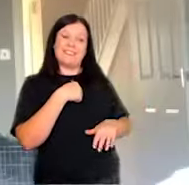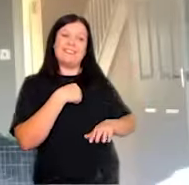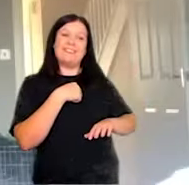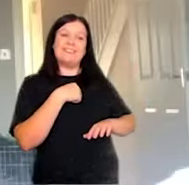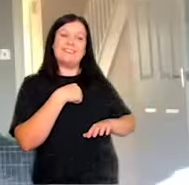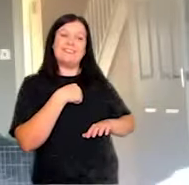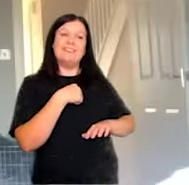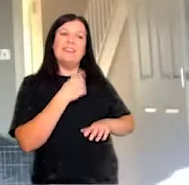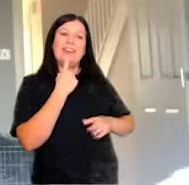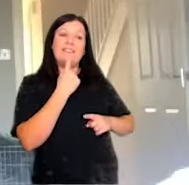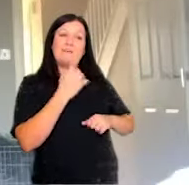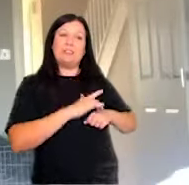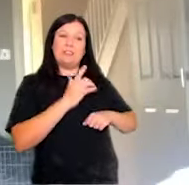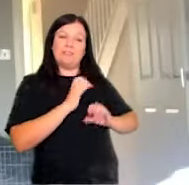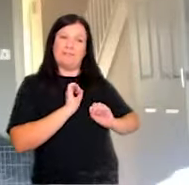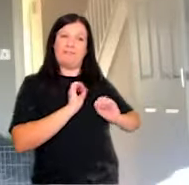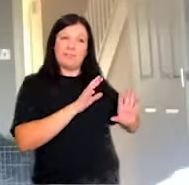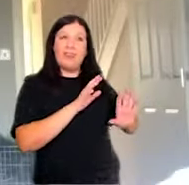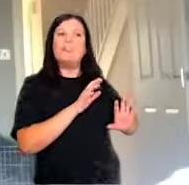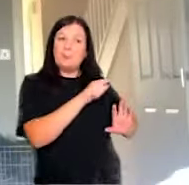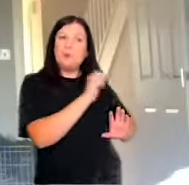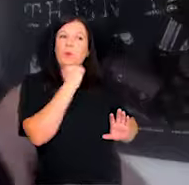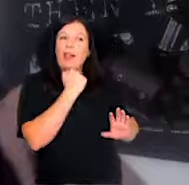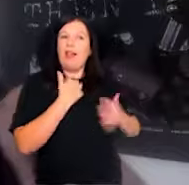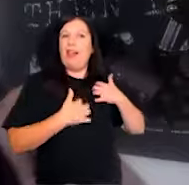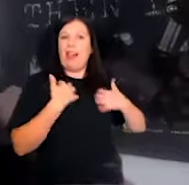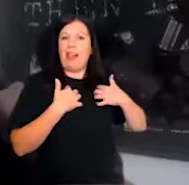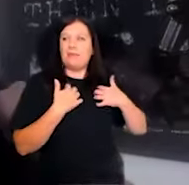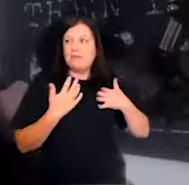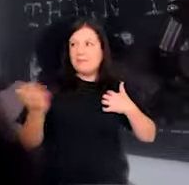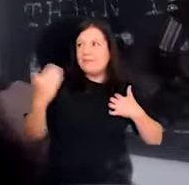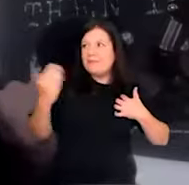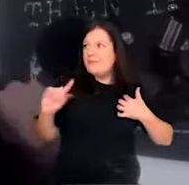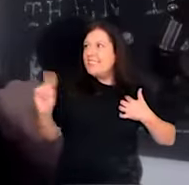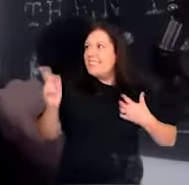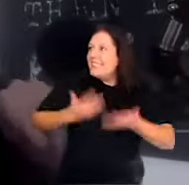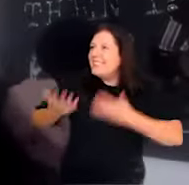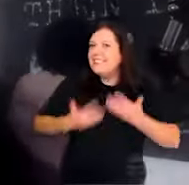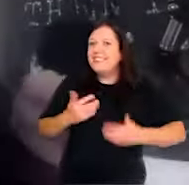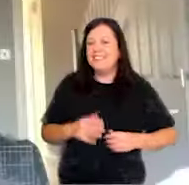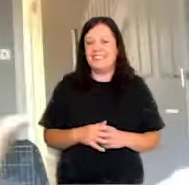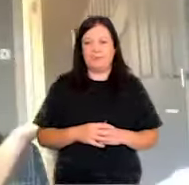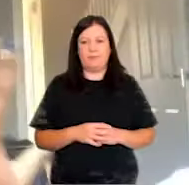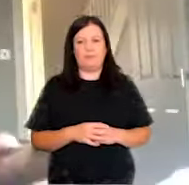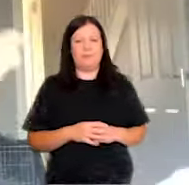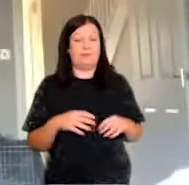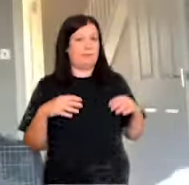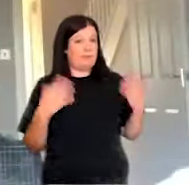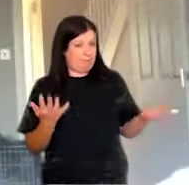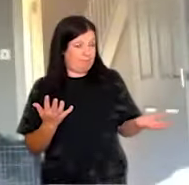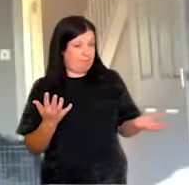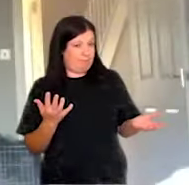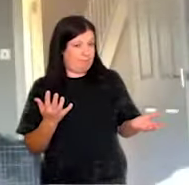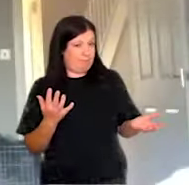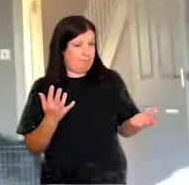some very sensitive information I think you might want to hear. Go on and split. Can I